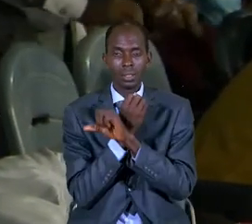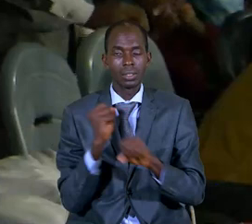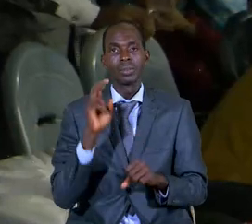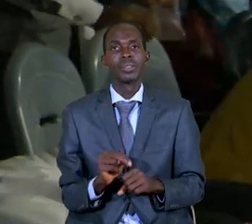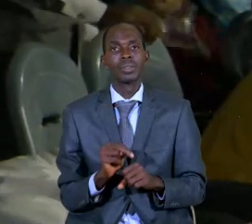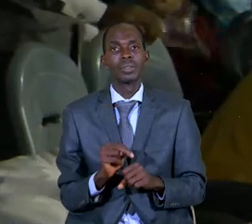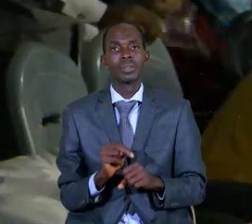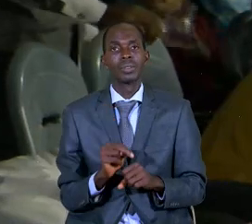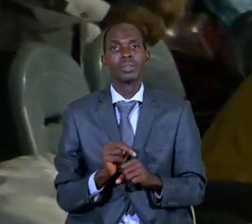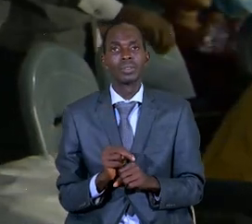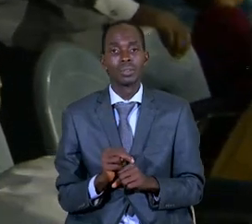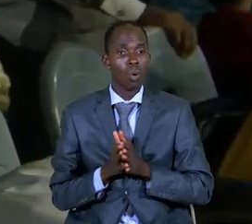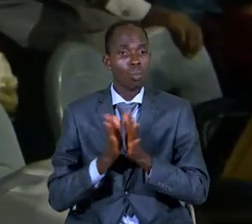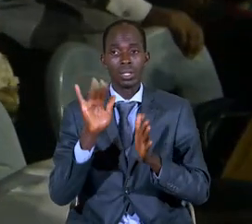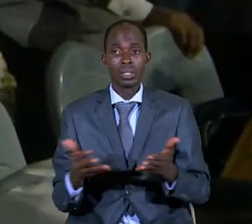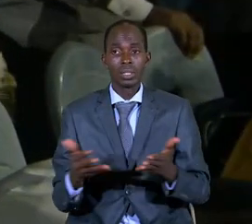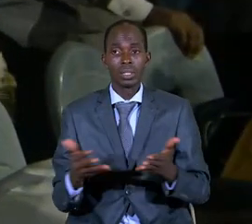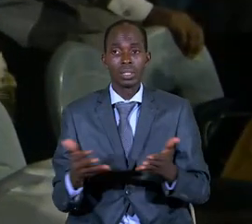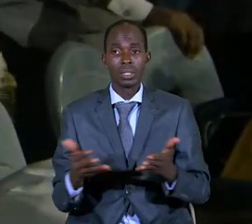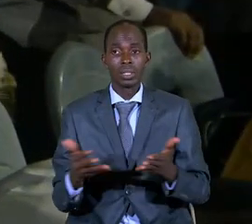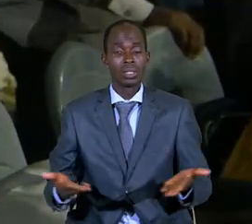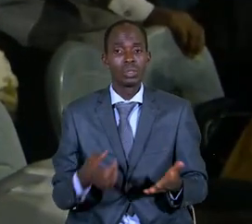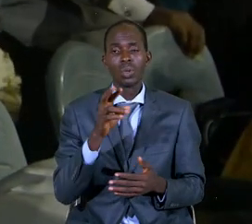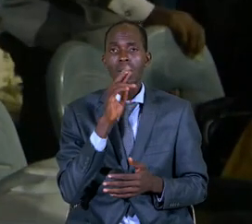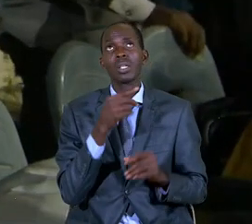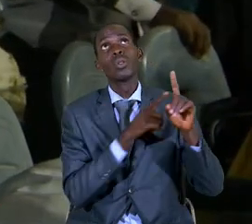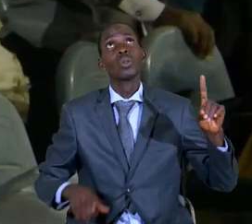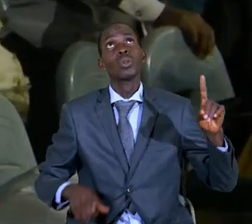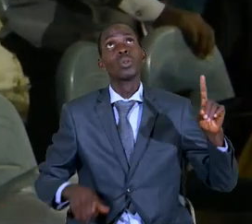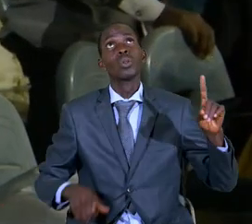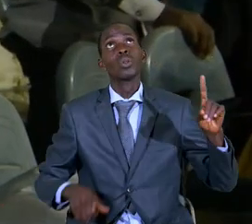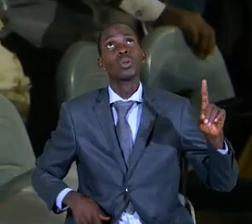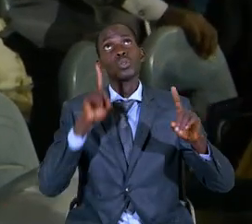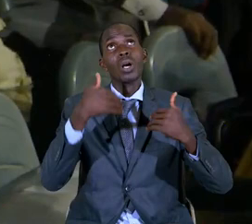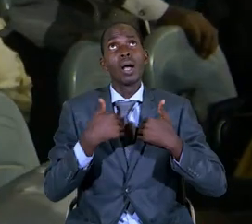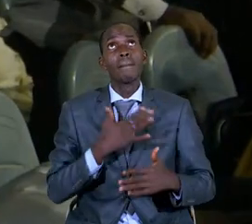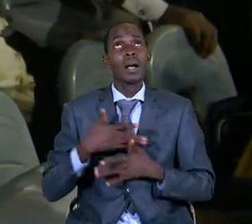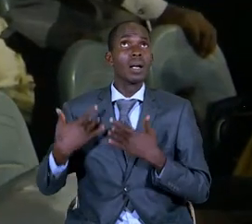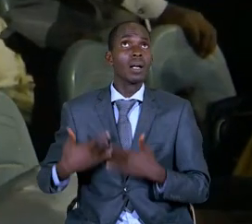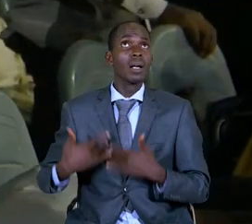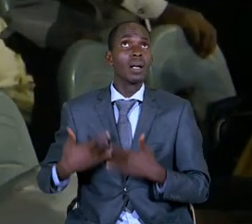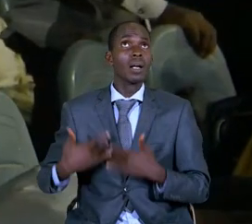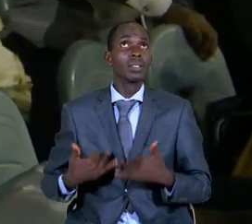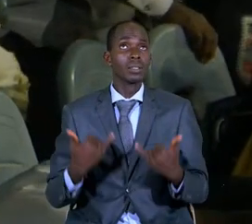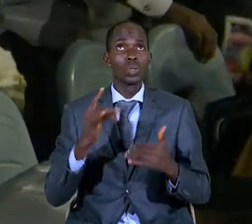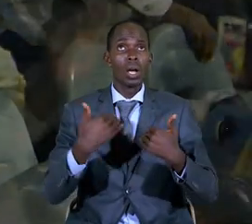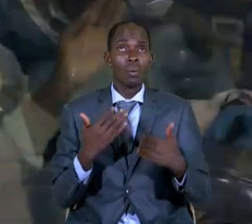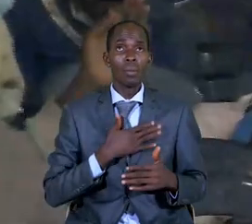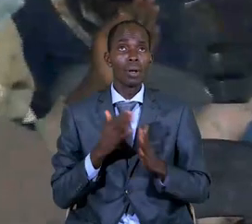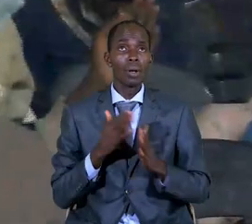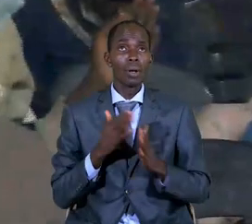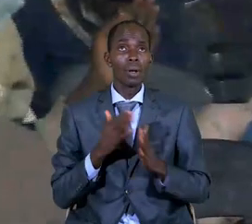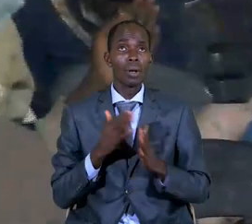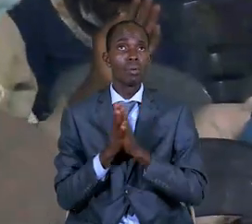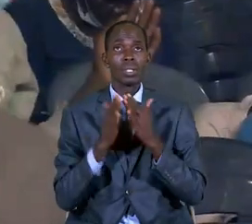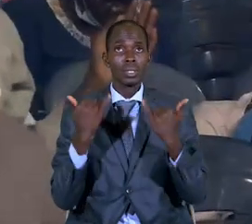here, you say, Lord, you have my heart now. You have my will now. You